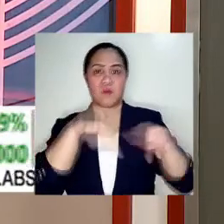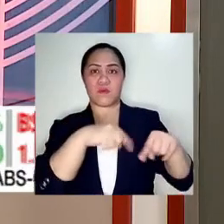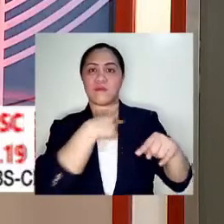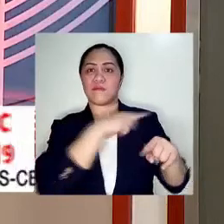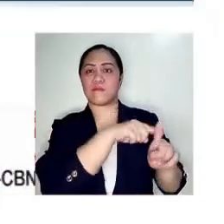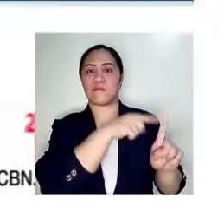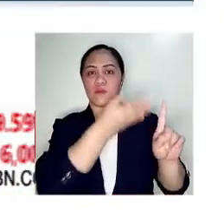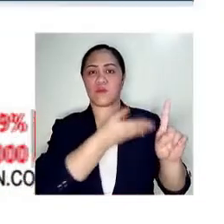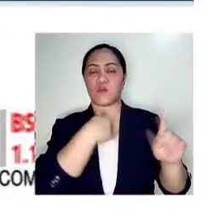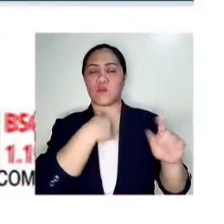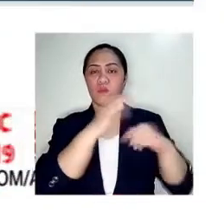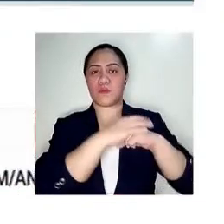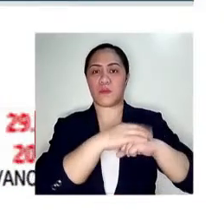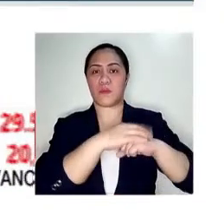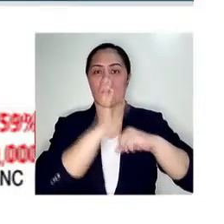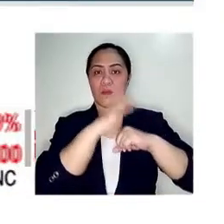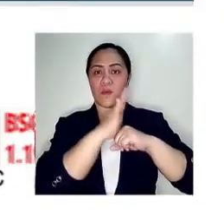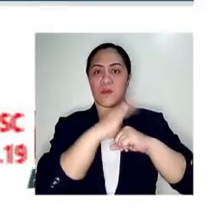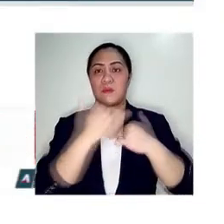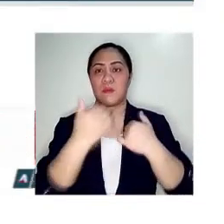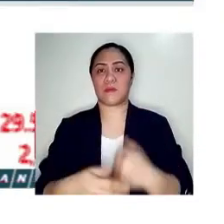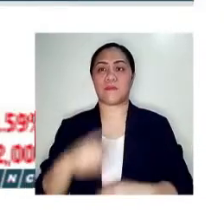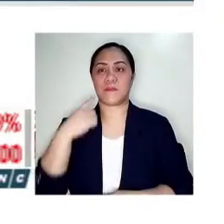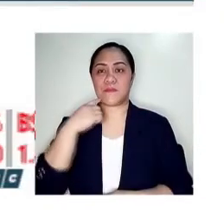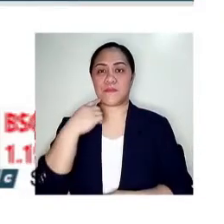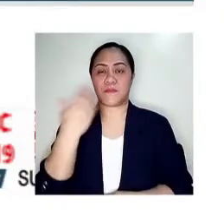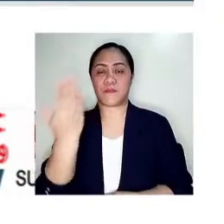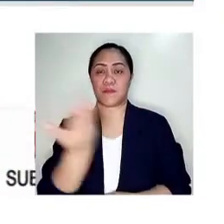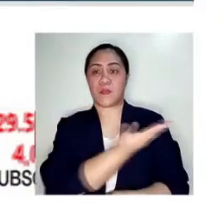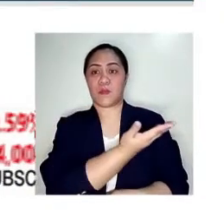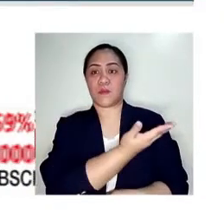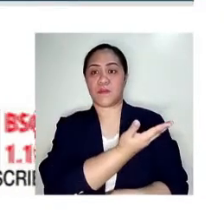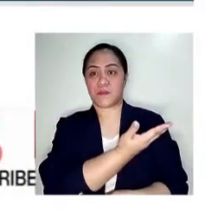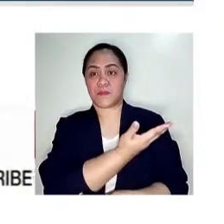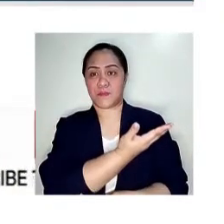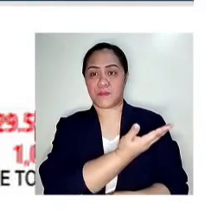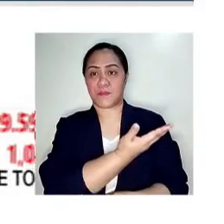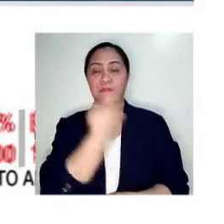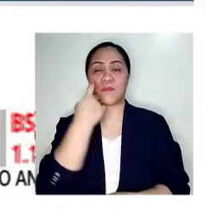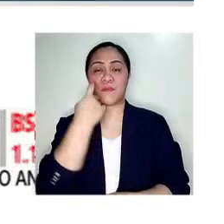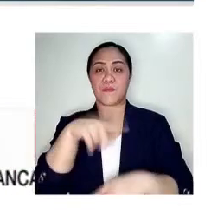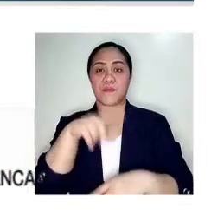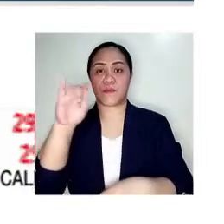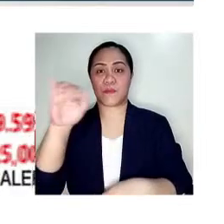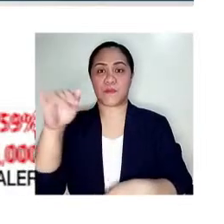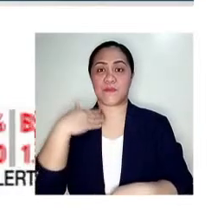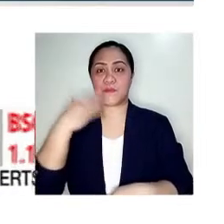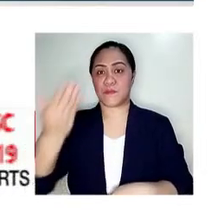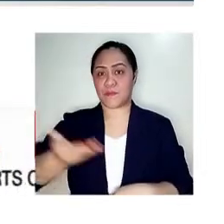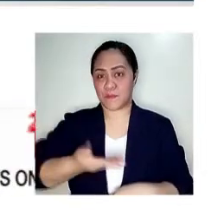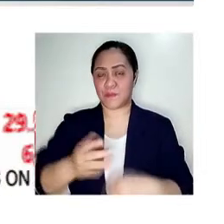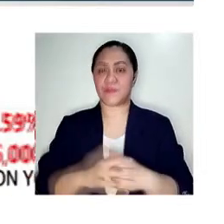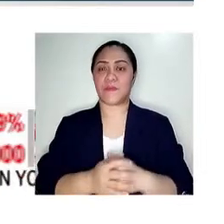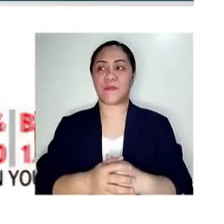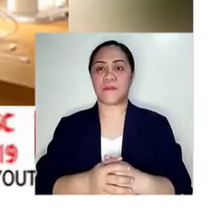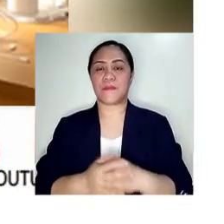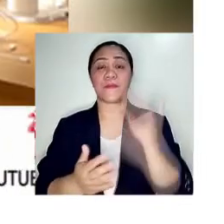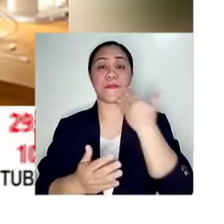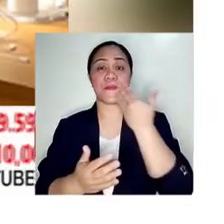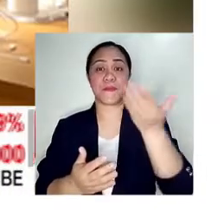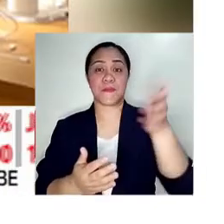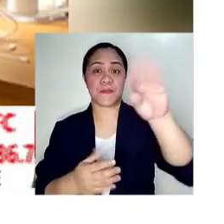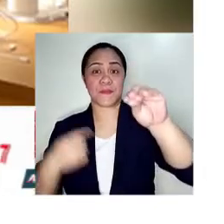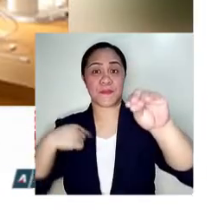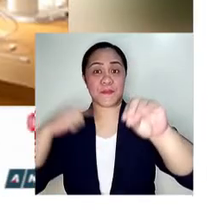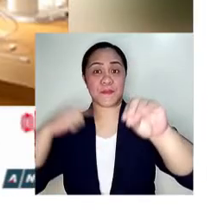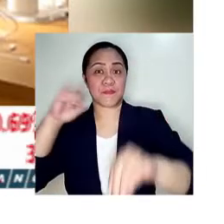Manotok now joins us for more on Biden's first day in office. Good afternoon from Manila. TJ, go ahead. Good evening from California, Carmina. And